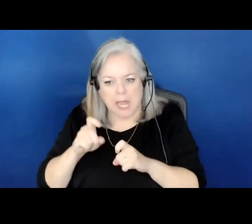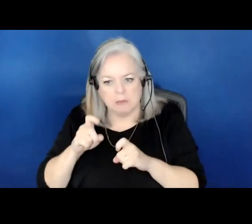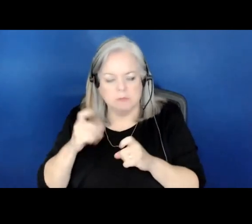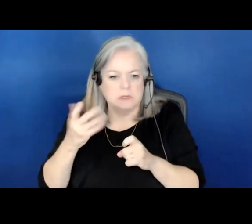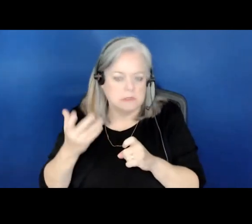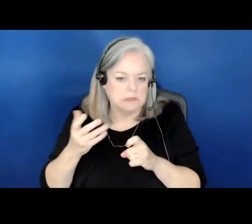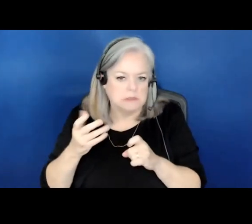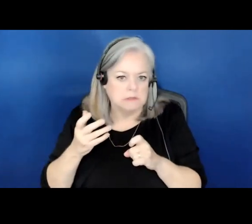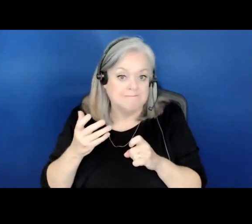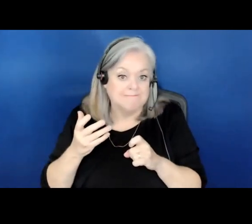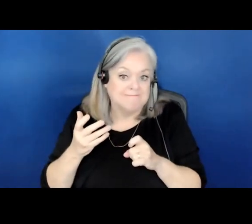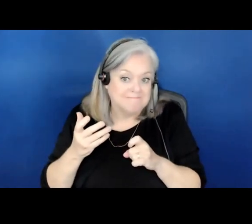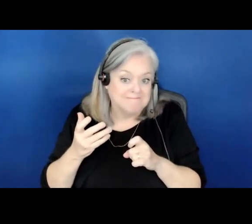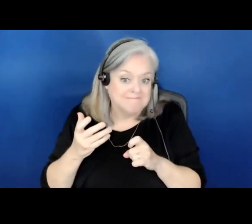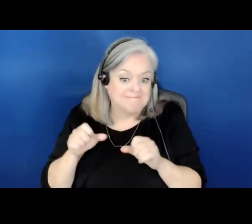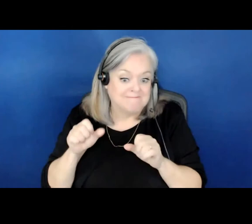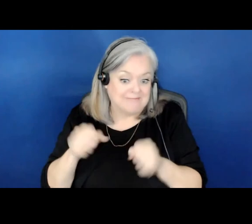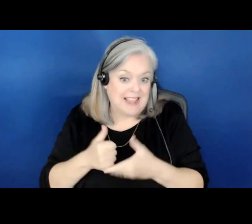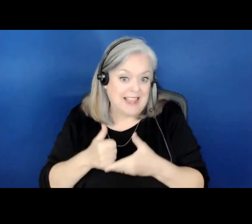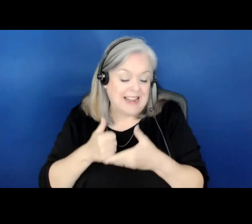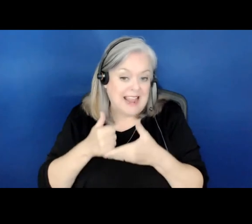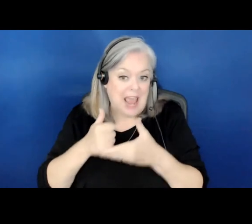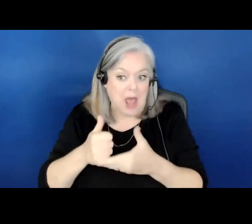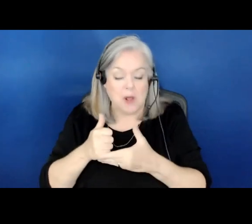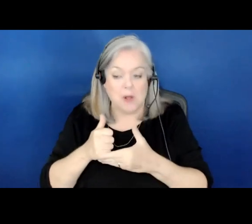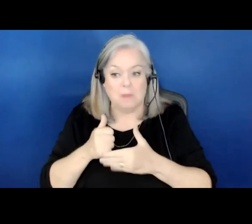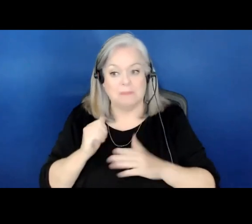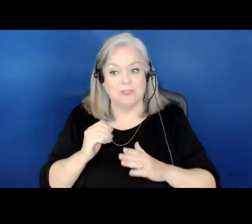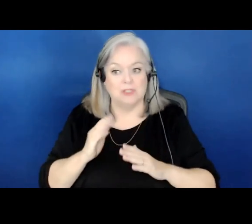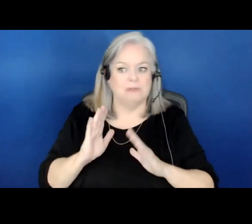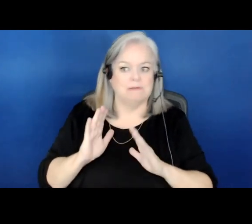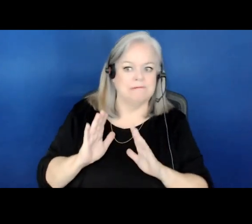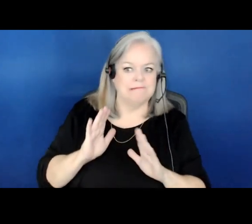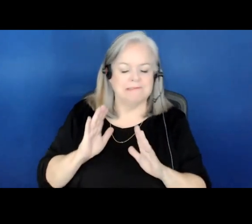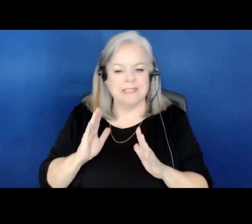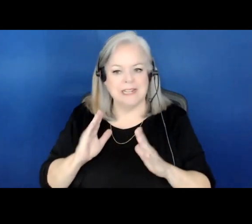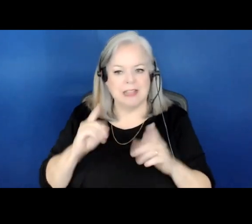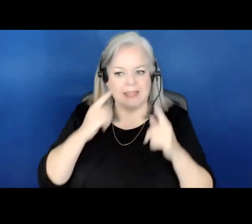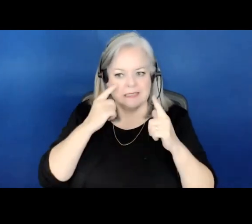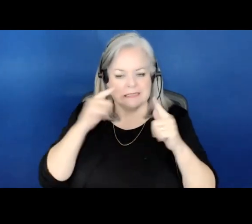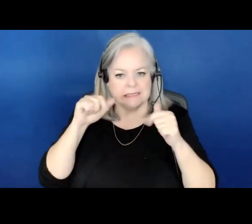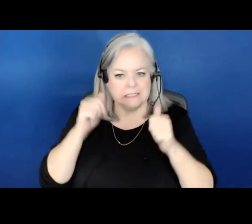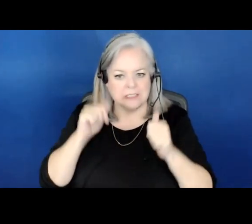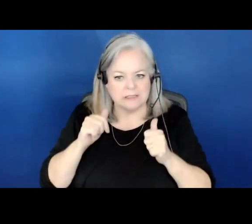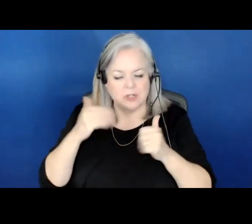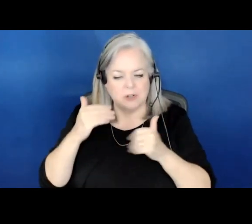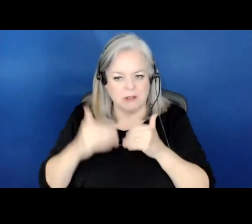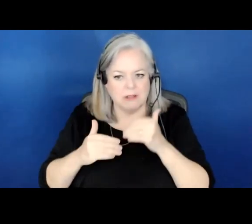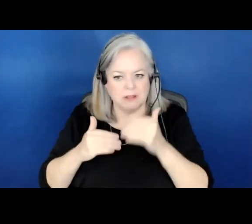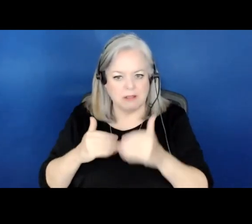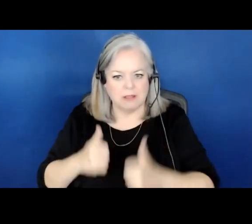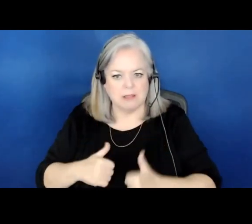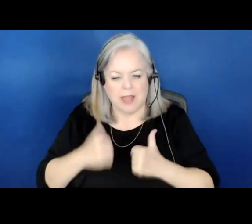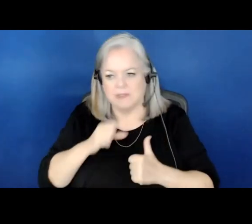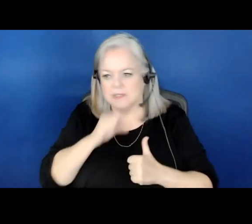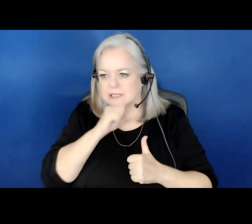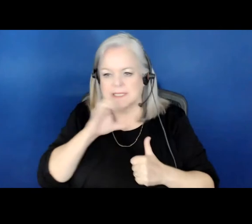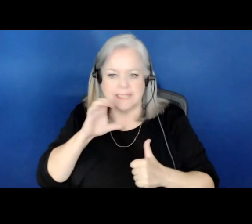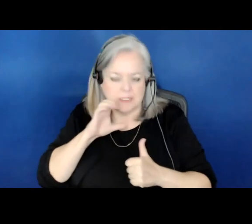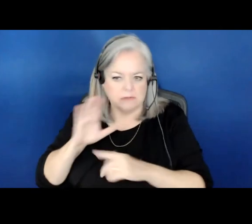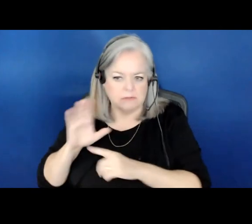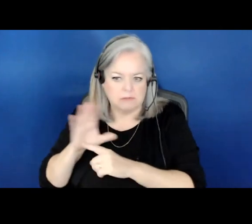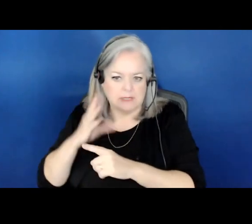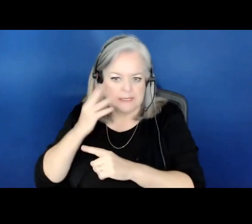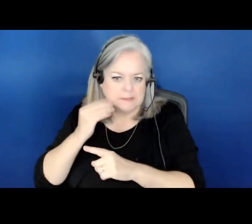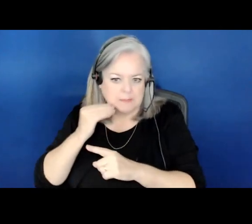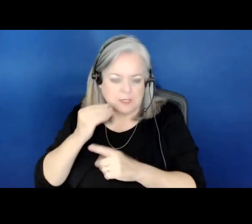help to mitigate the deteriorating lifestyles of our seniors experiencing